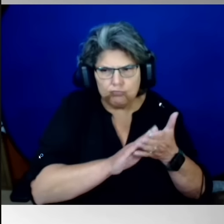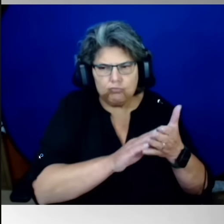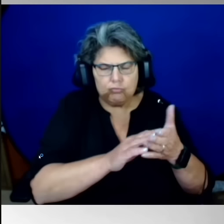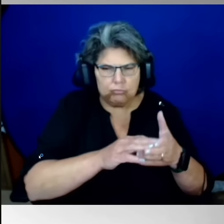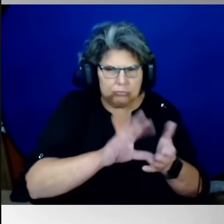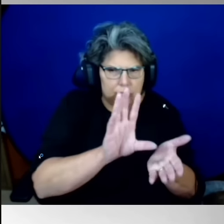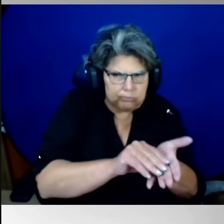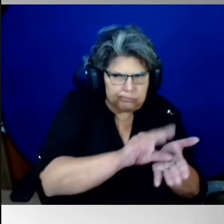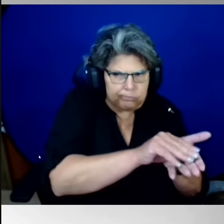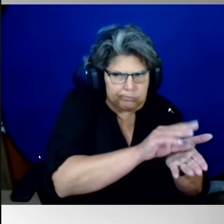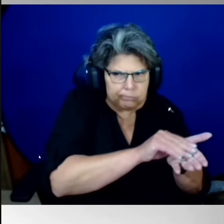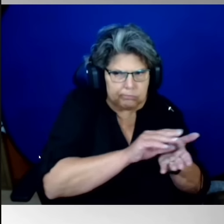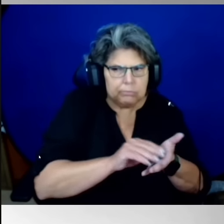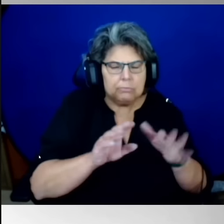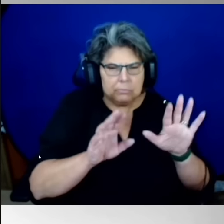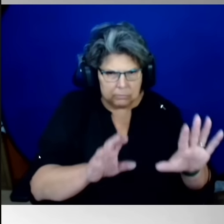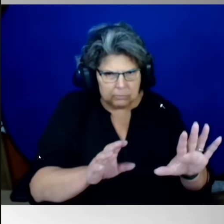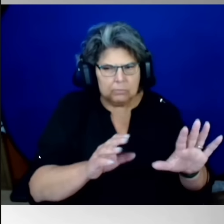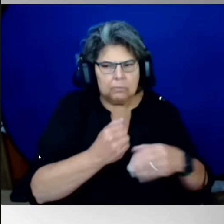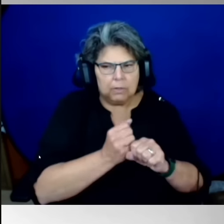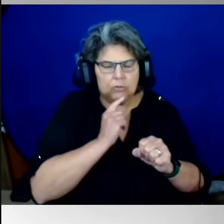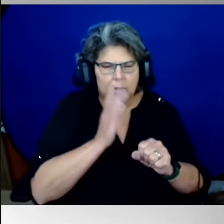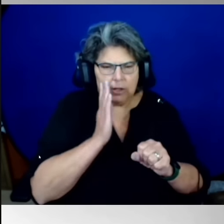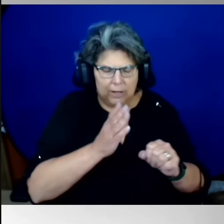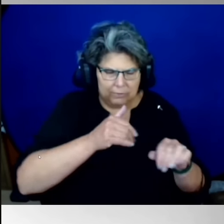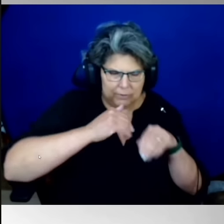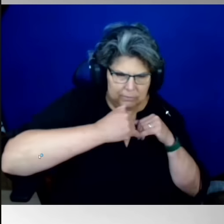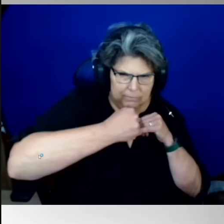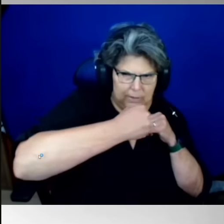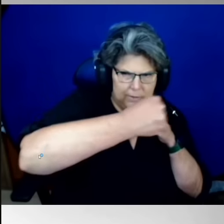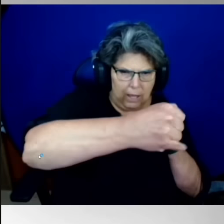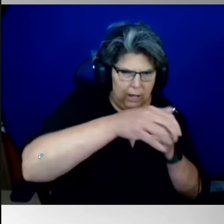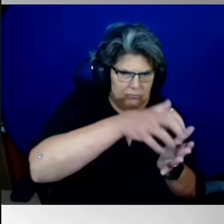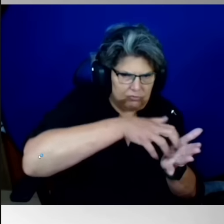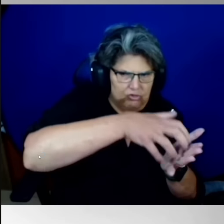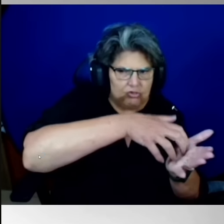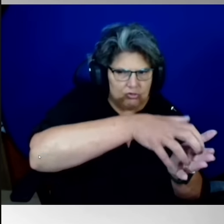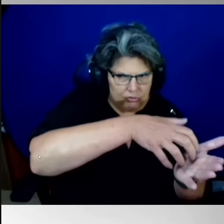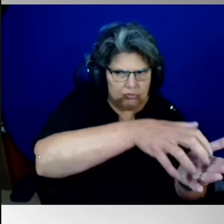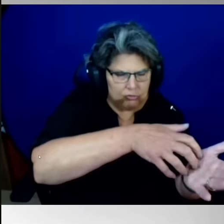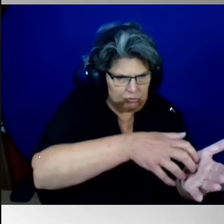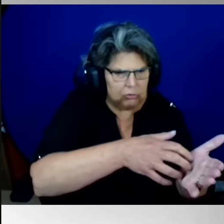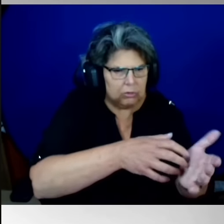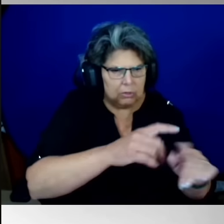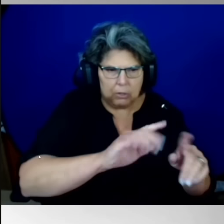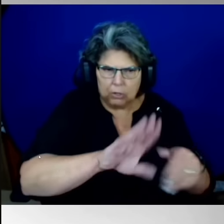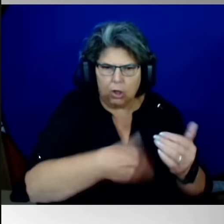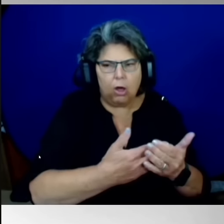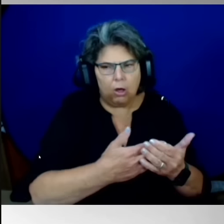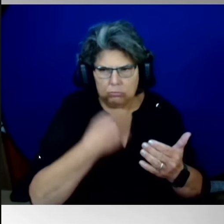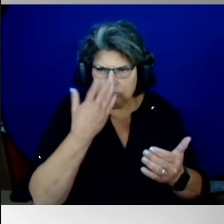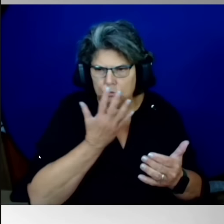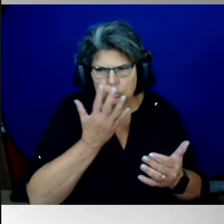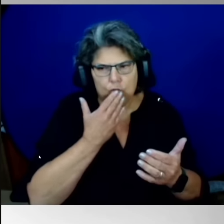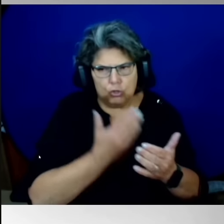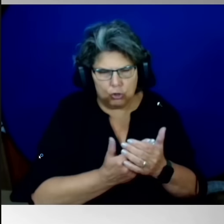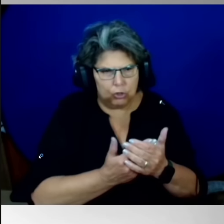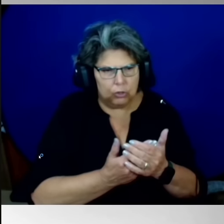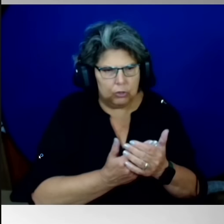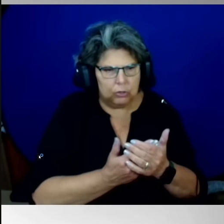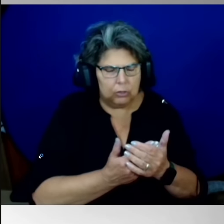and getting a lot of direct line completed that was still need to be done, but this is all looking very good. As we continue to move up